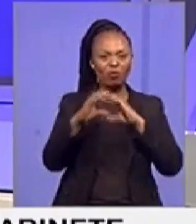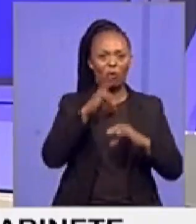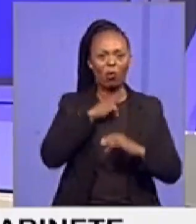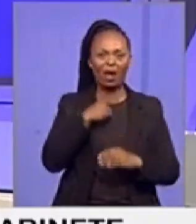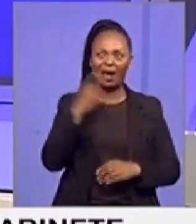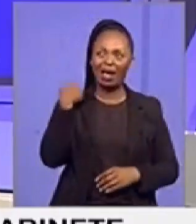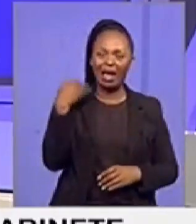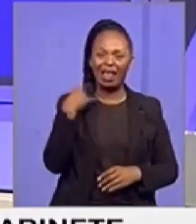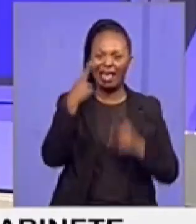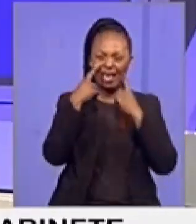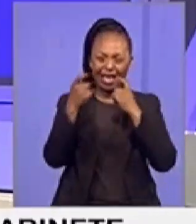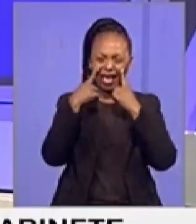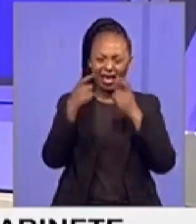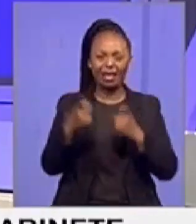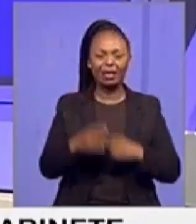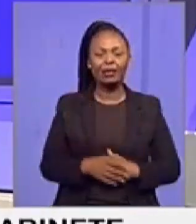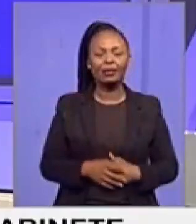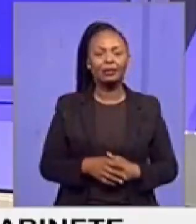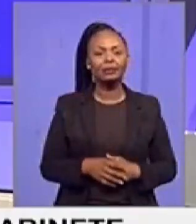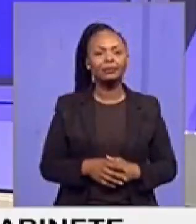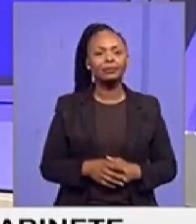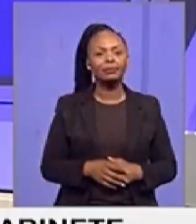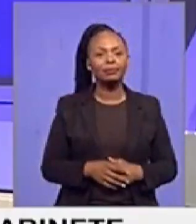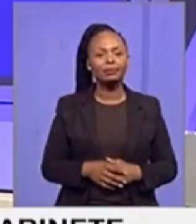ke kgale sella